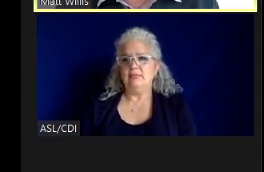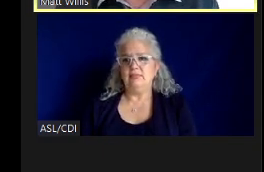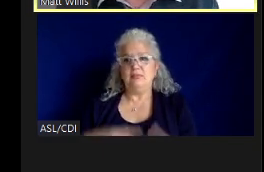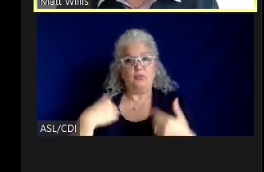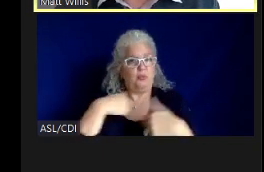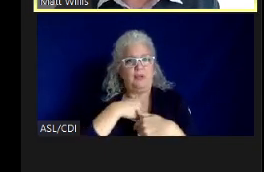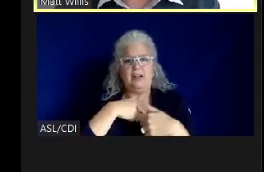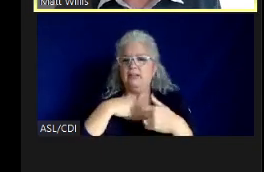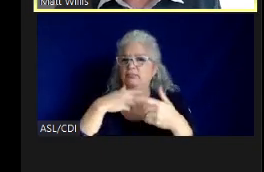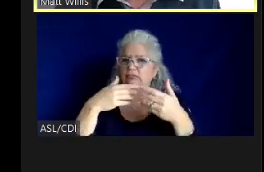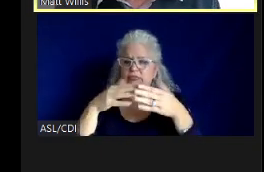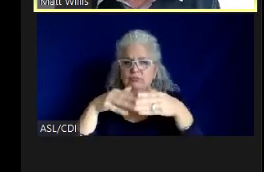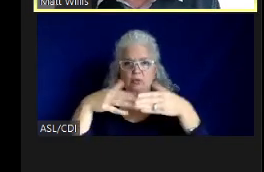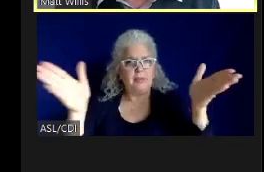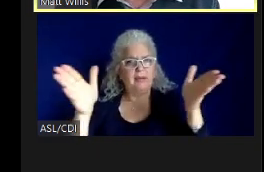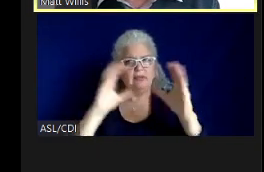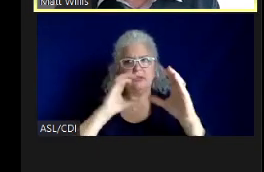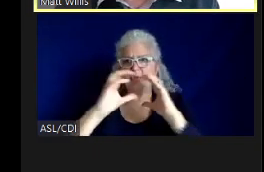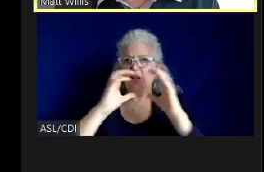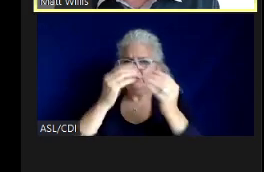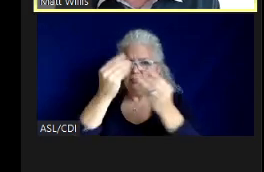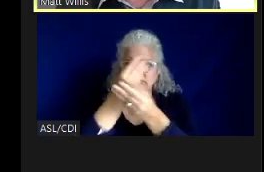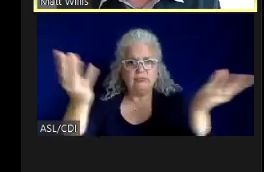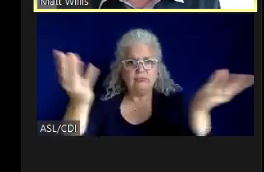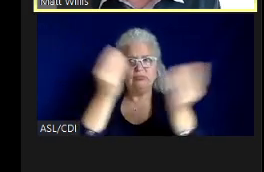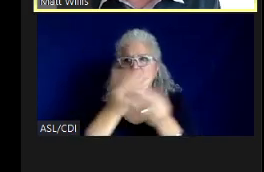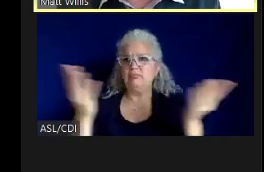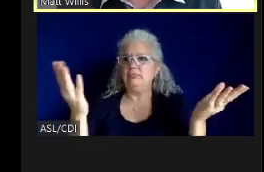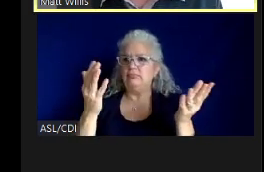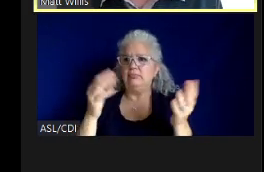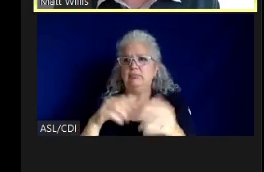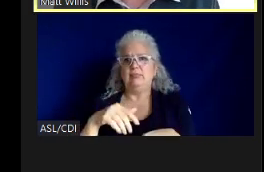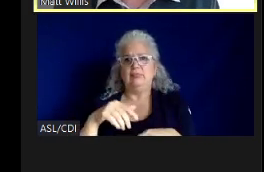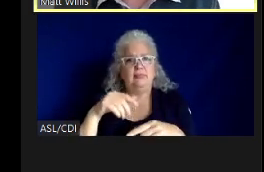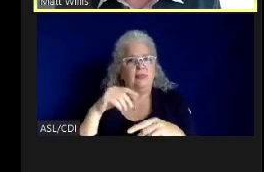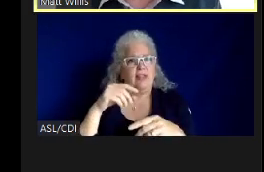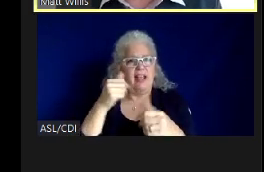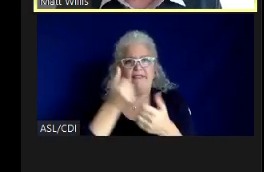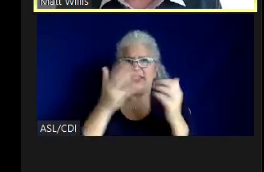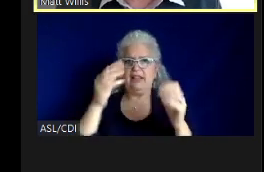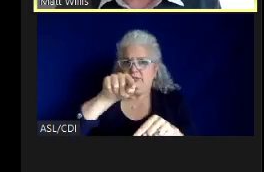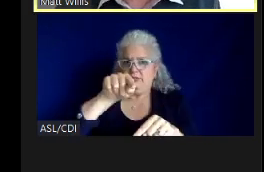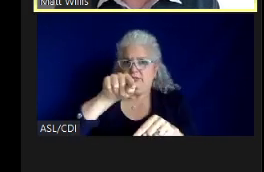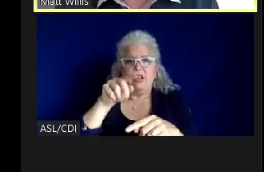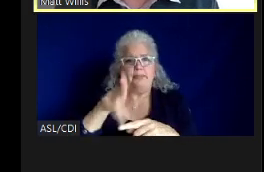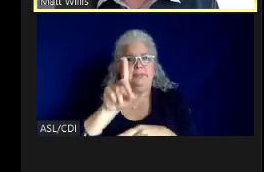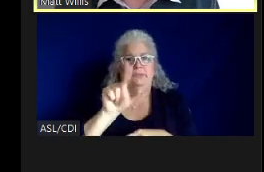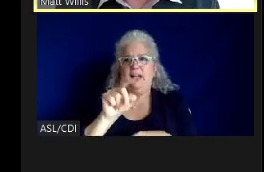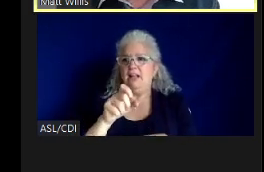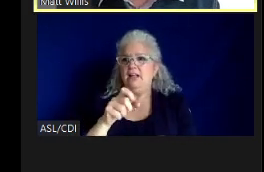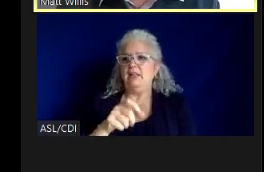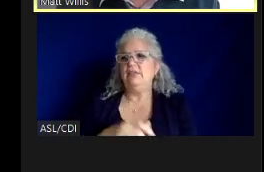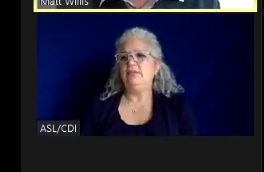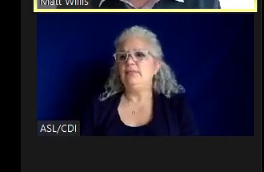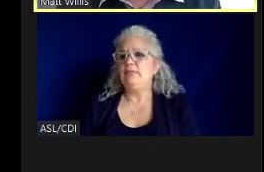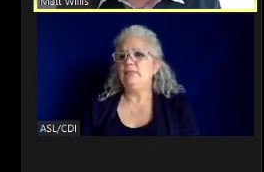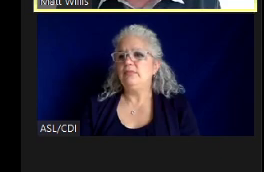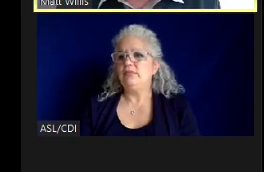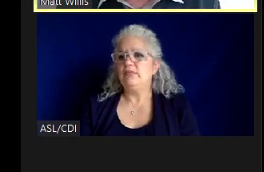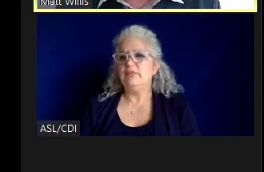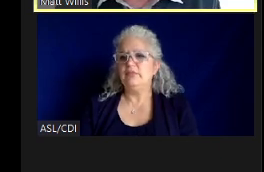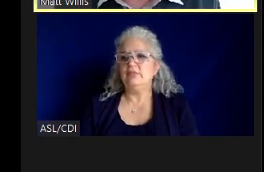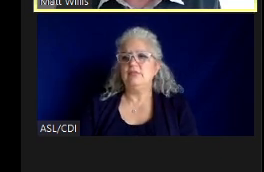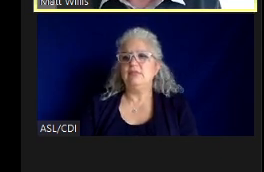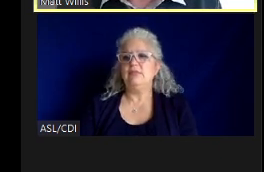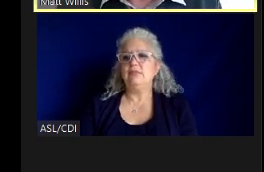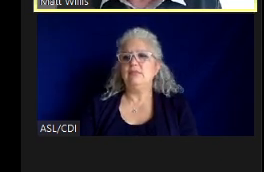in forums like this. And now we have a new interactive feature on our website for anyone to browse that might like